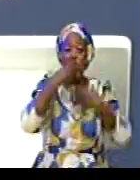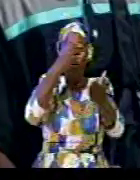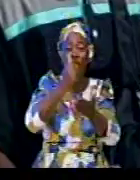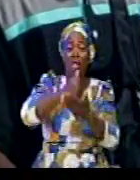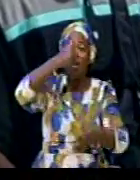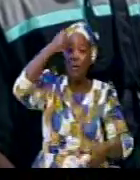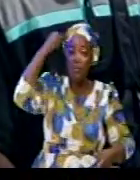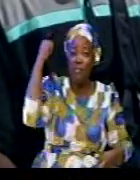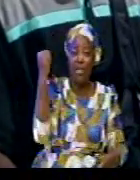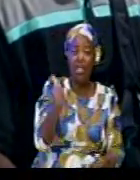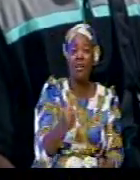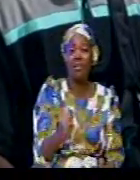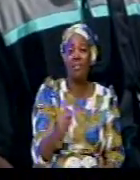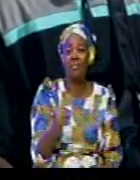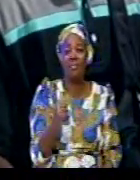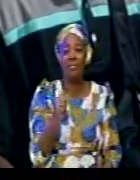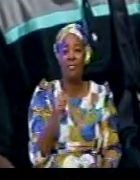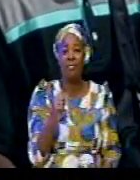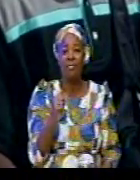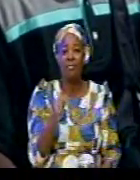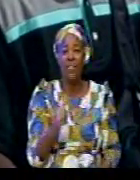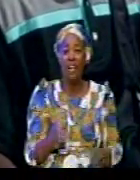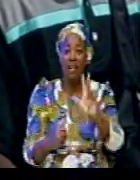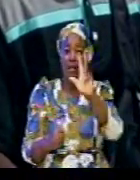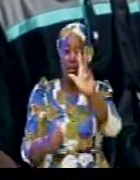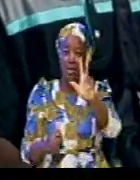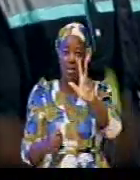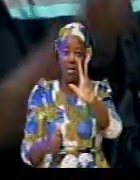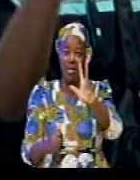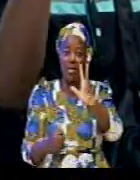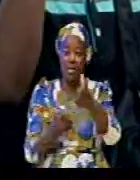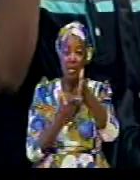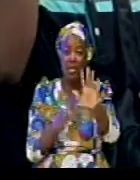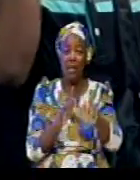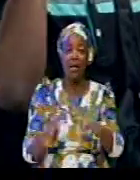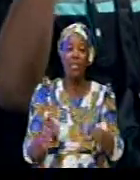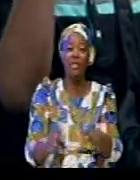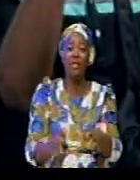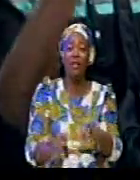world. Somebody shout, amen.